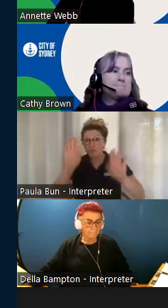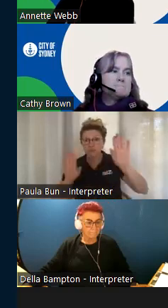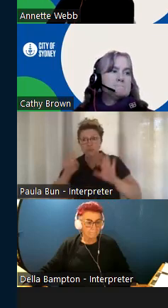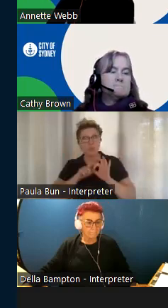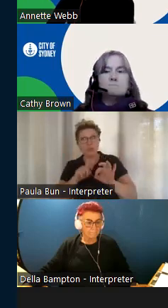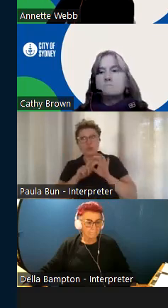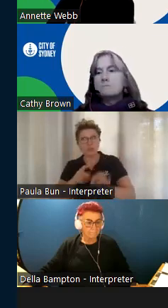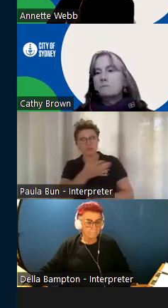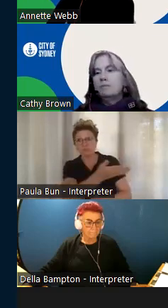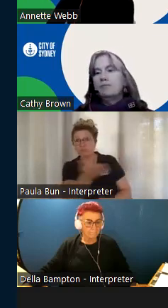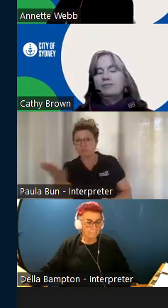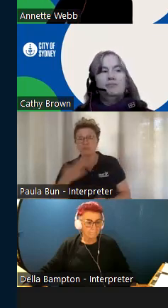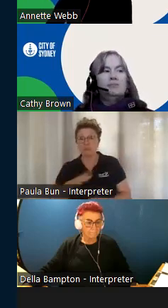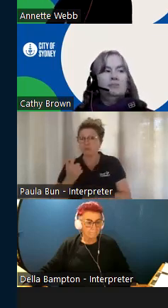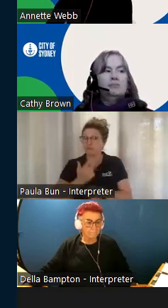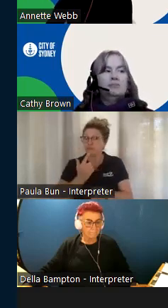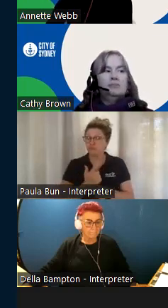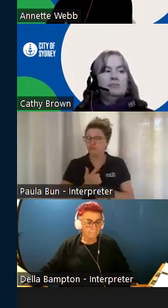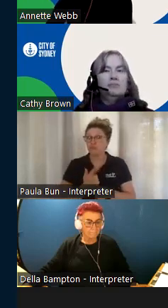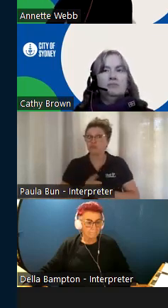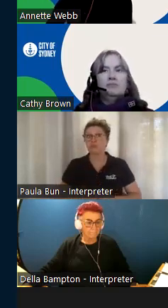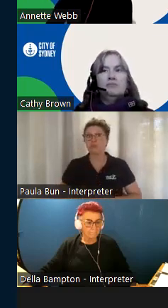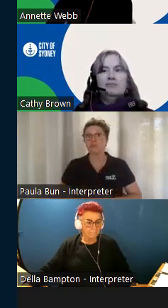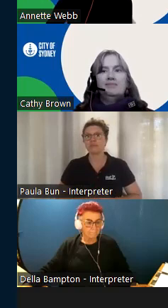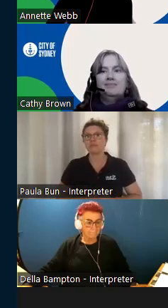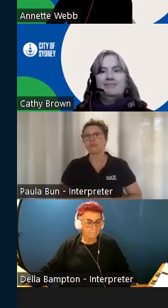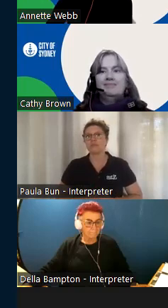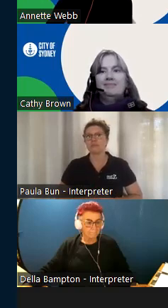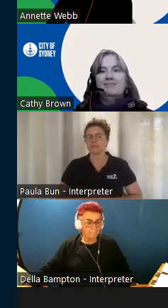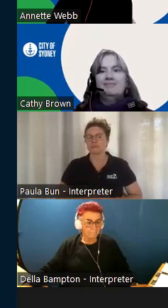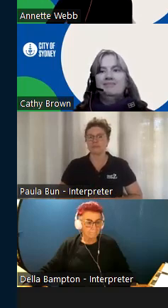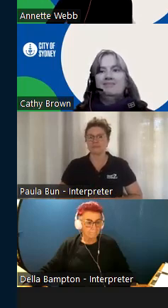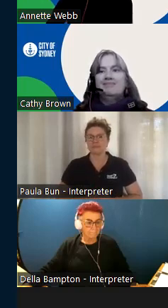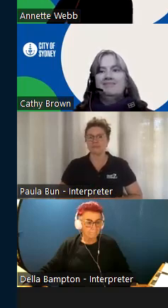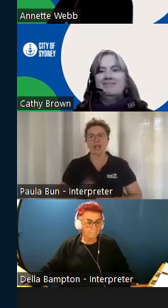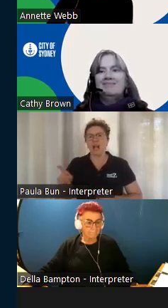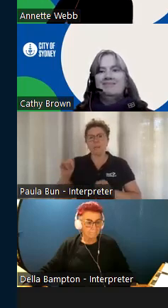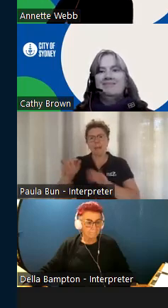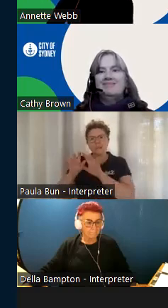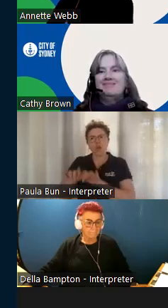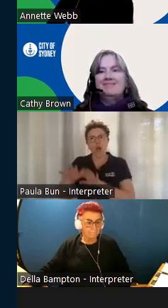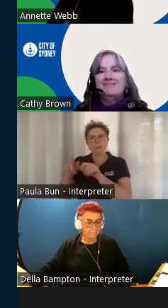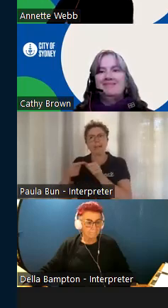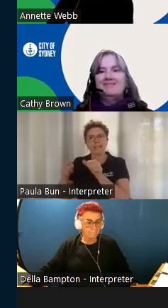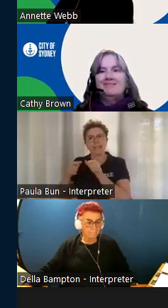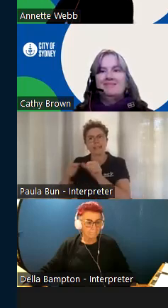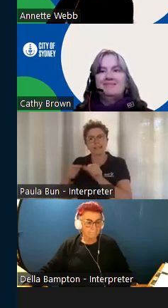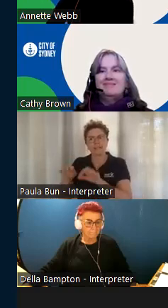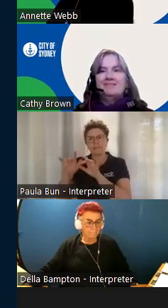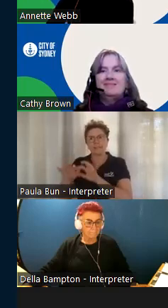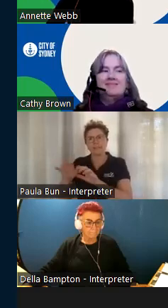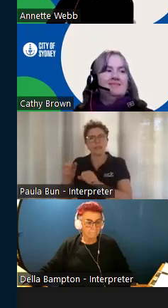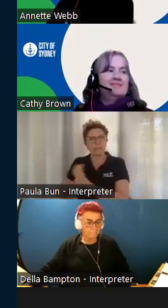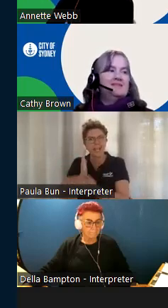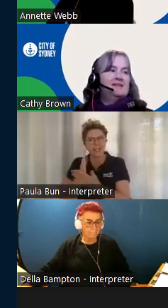questions. I can see Danielle's typing away. I think she must be answering some questions. I'll just jump